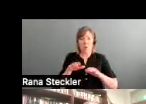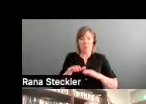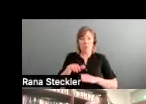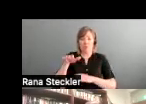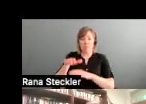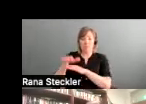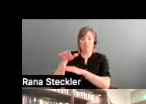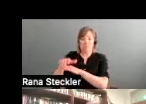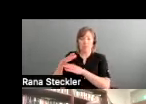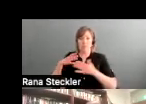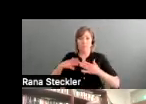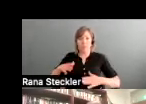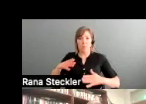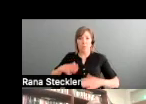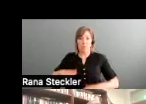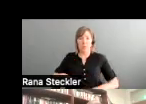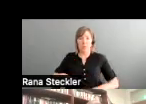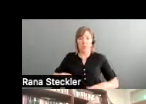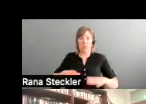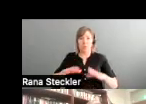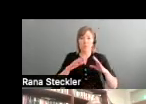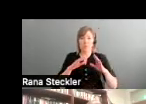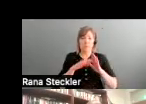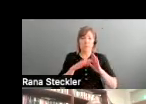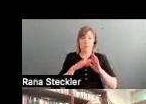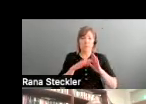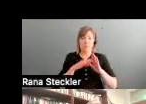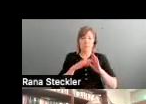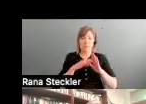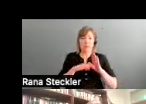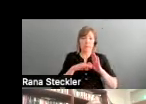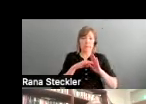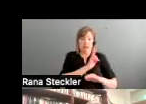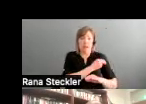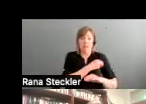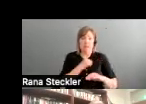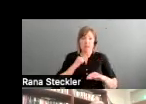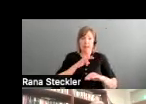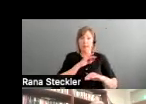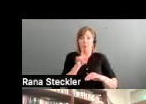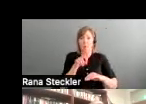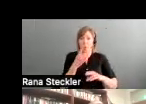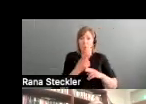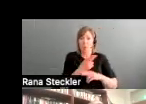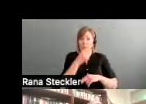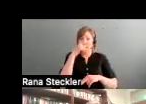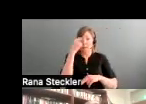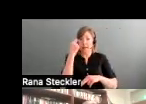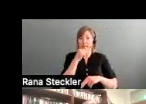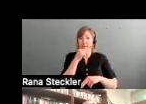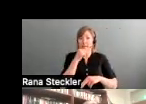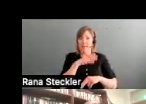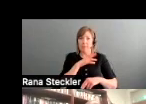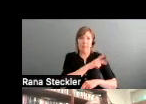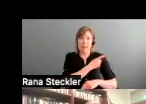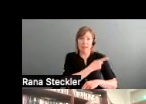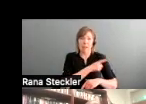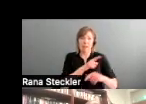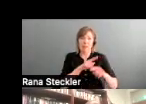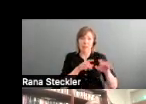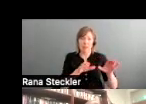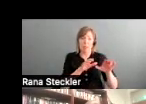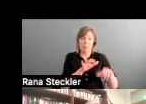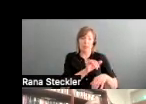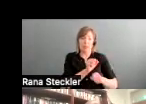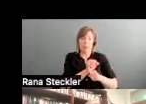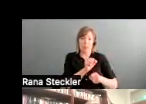clothes. And basically, the hospital staff only used Black female patients to